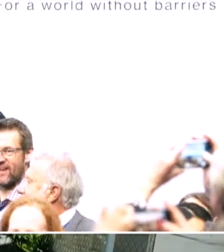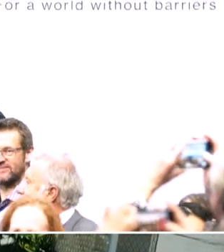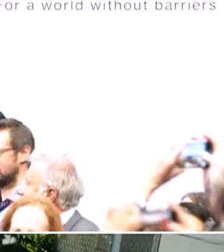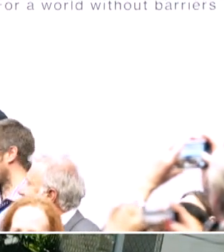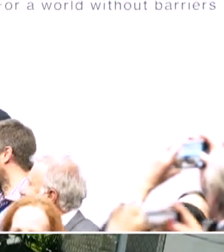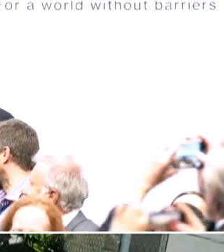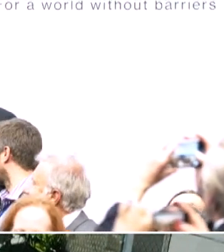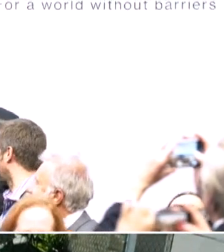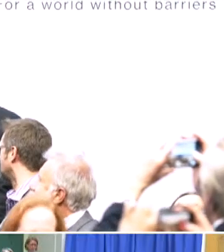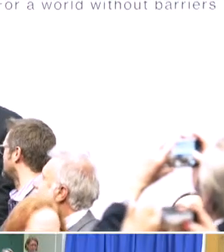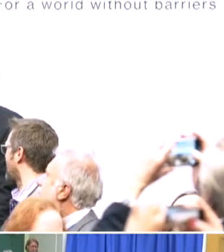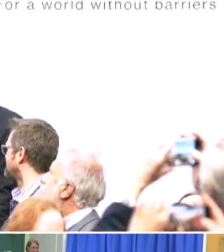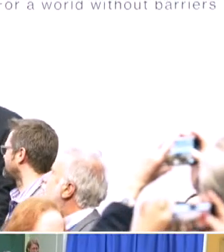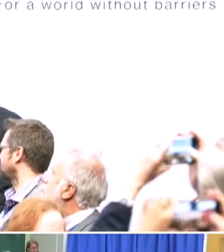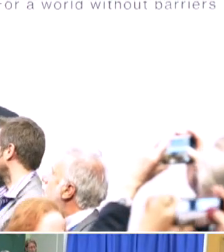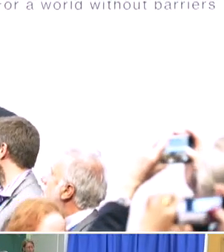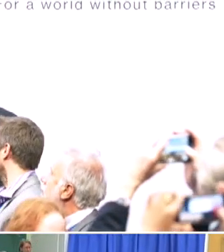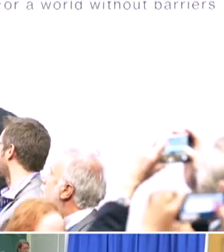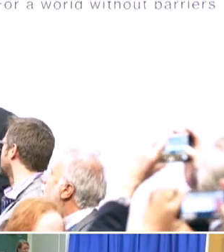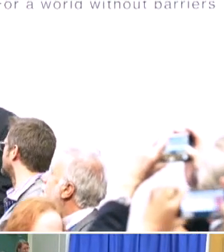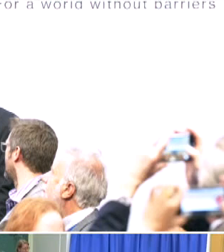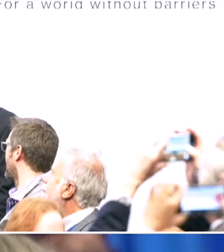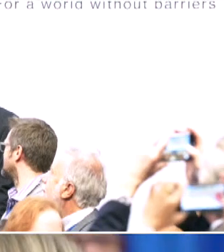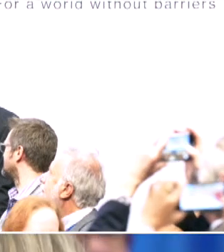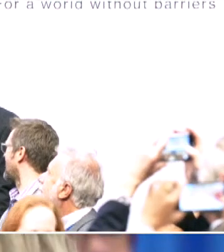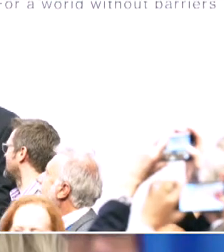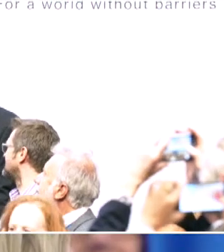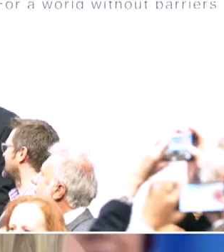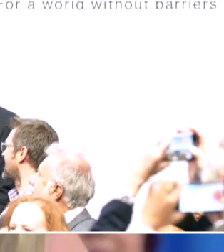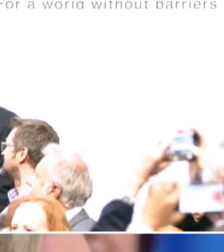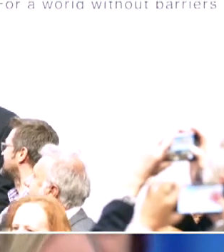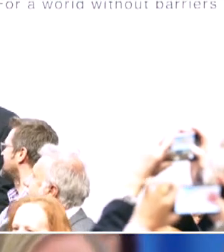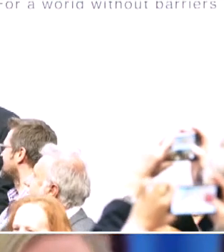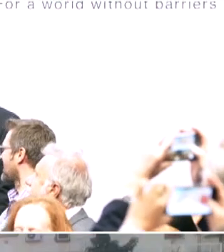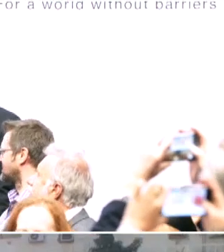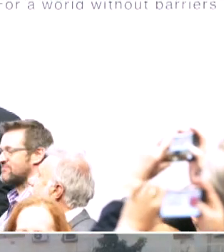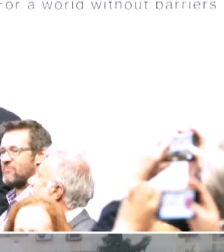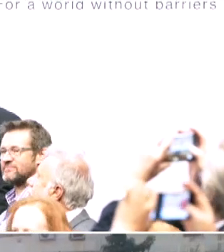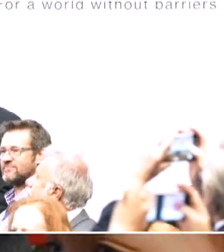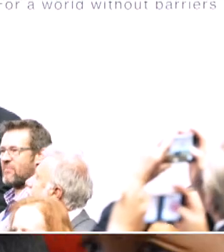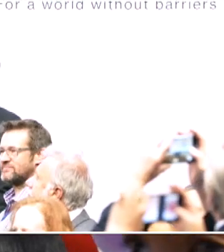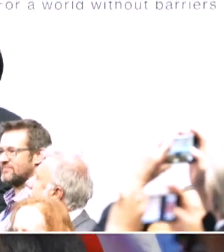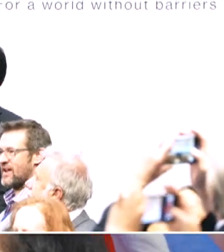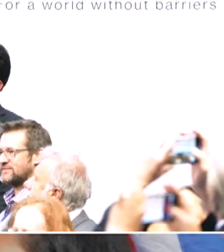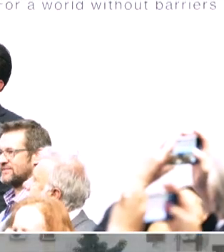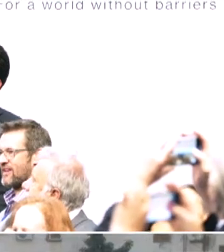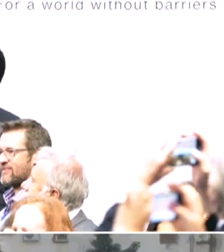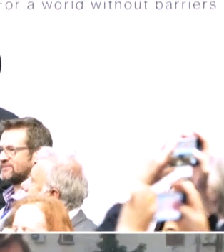partiality, Okay, then everybody. I could be free.